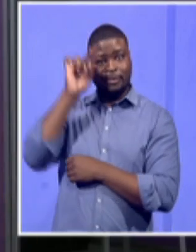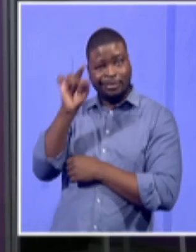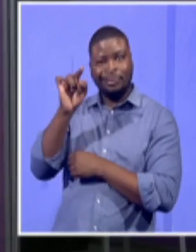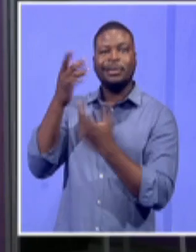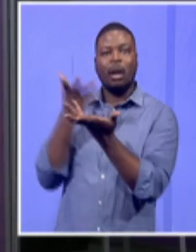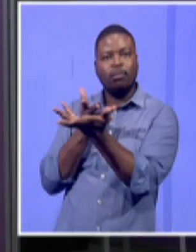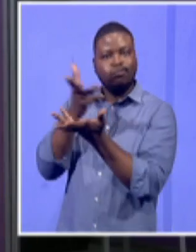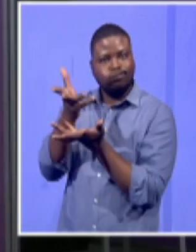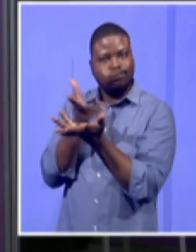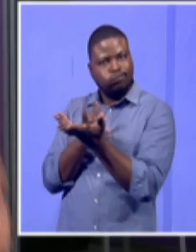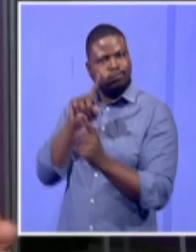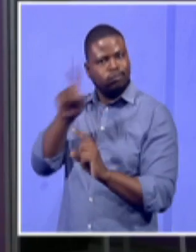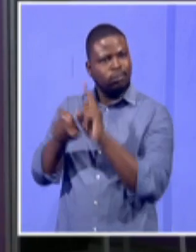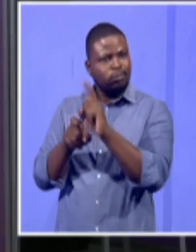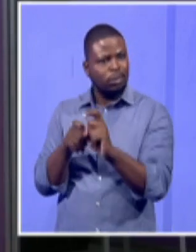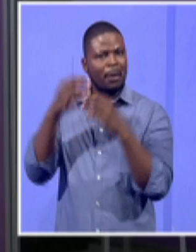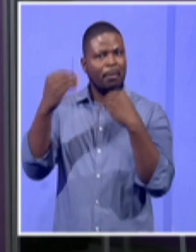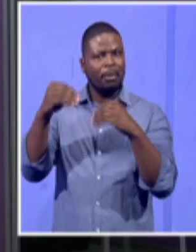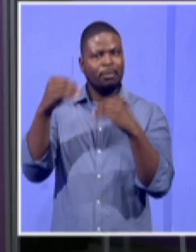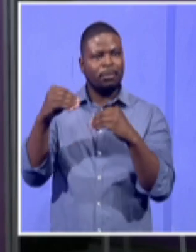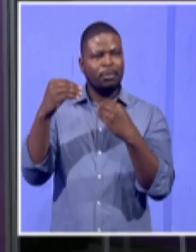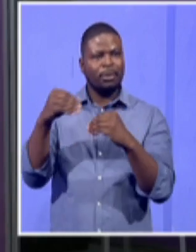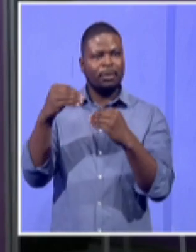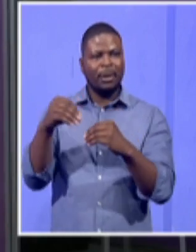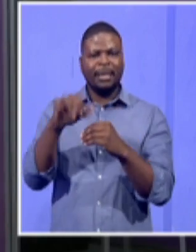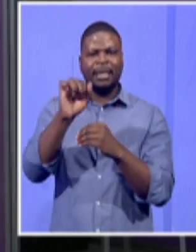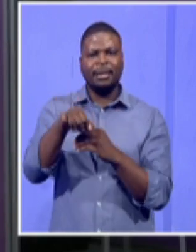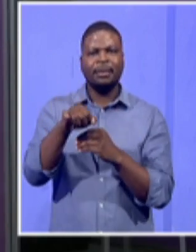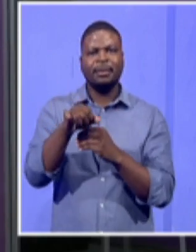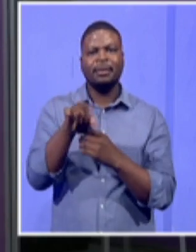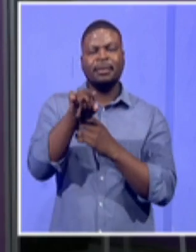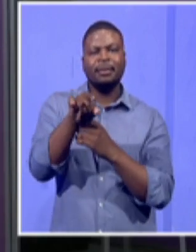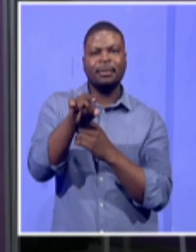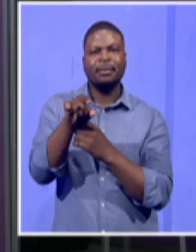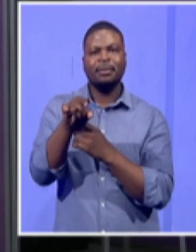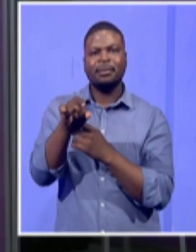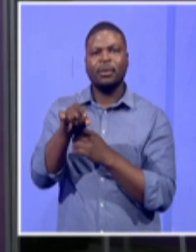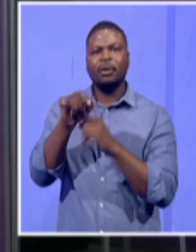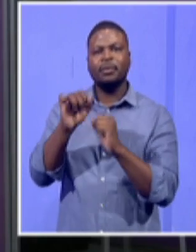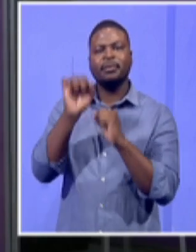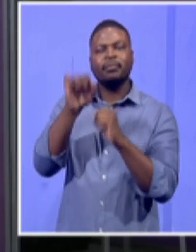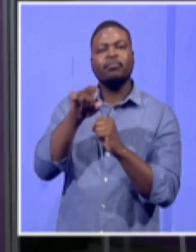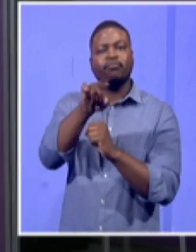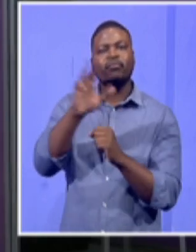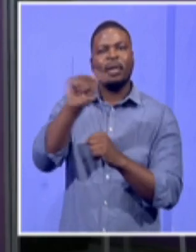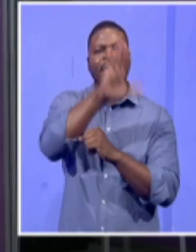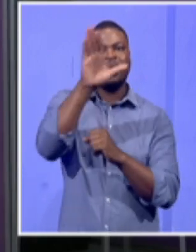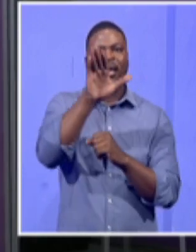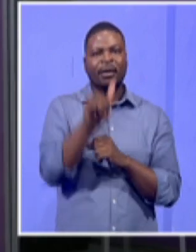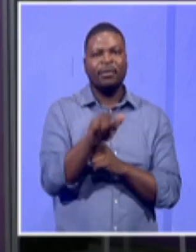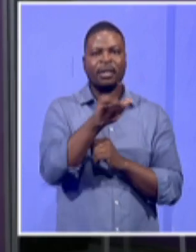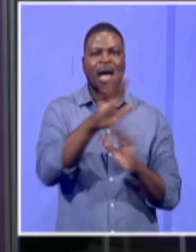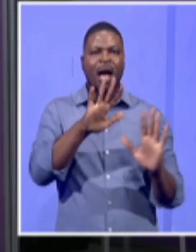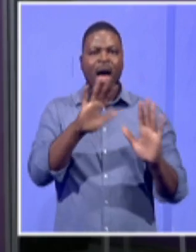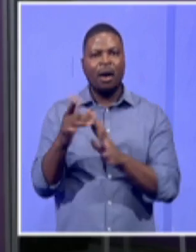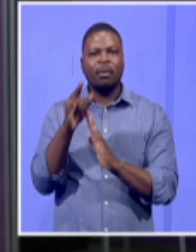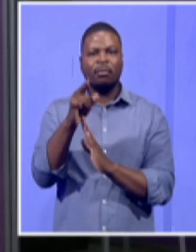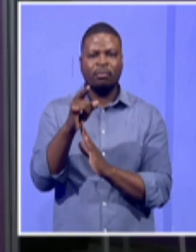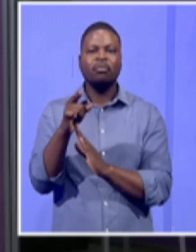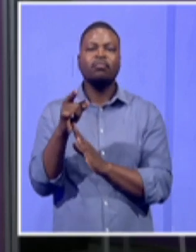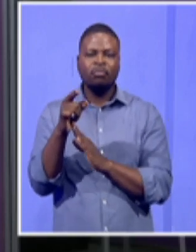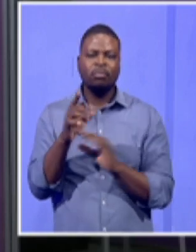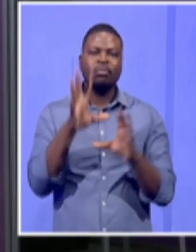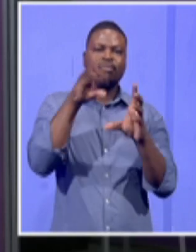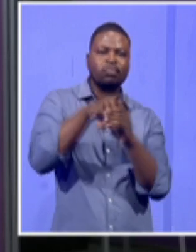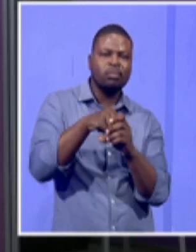efforts between business and government, not just in the country, but in South Africa as well, to start bringing government